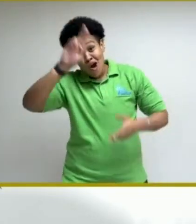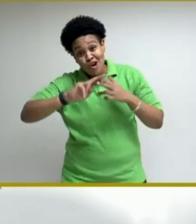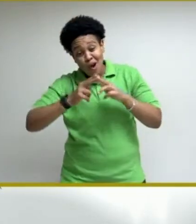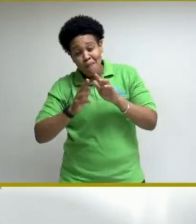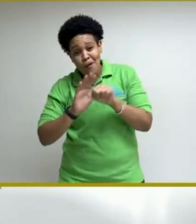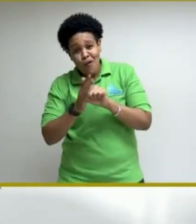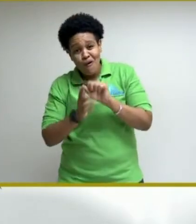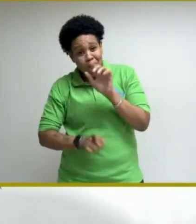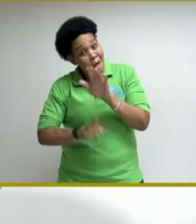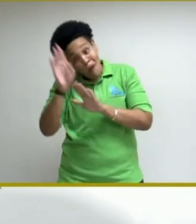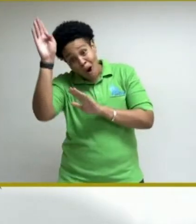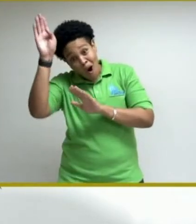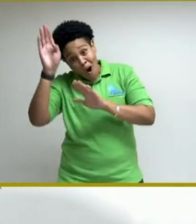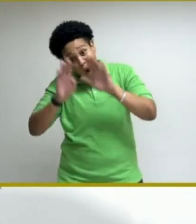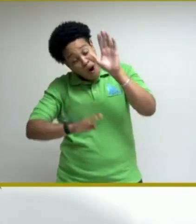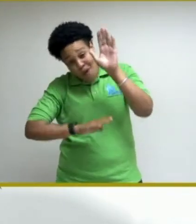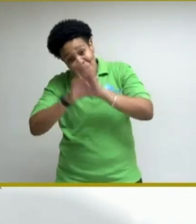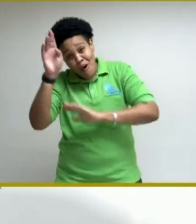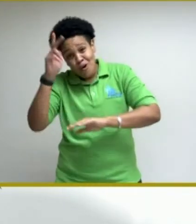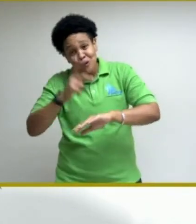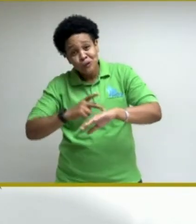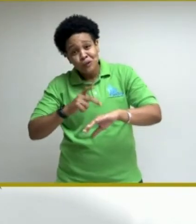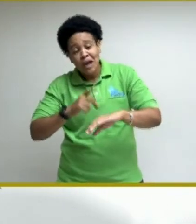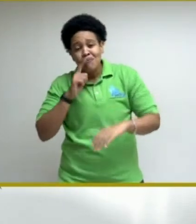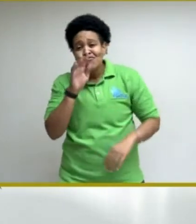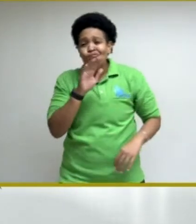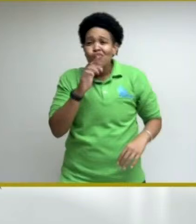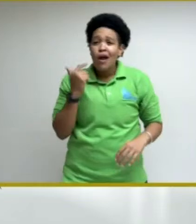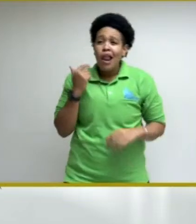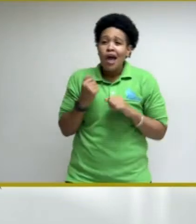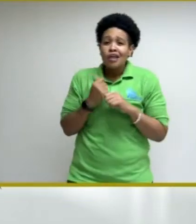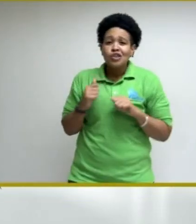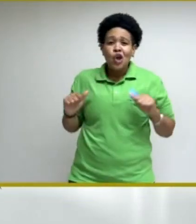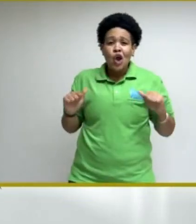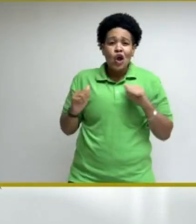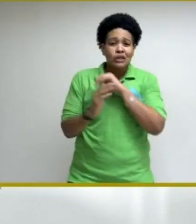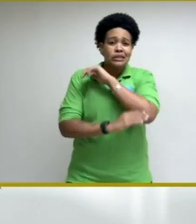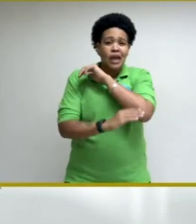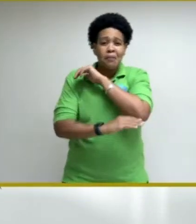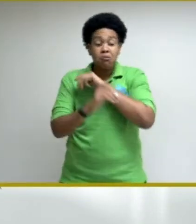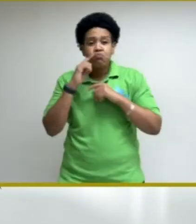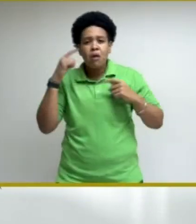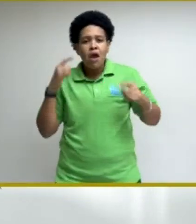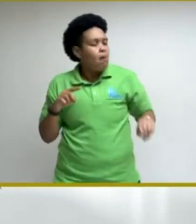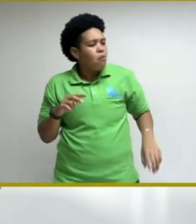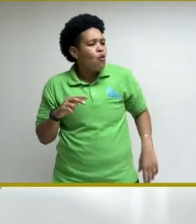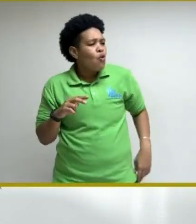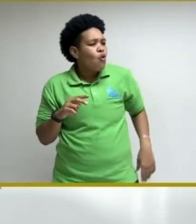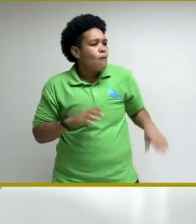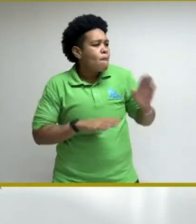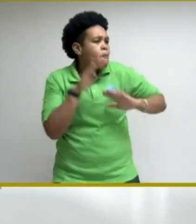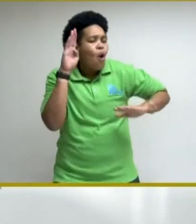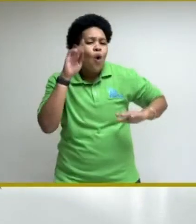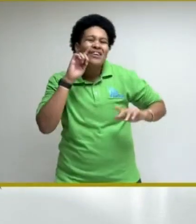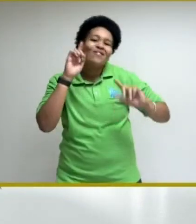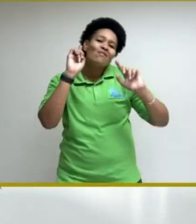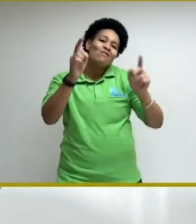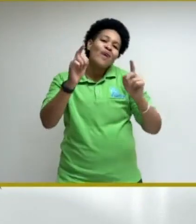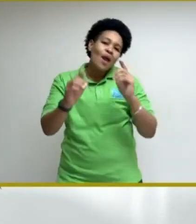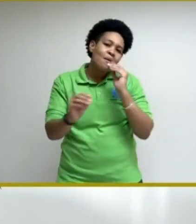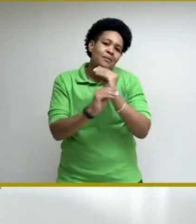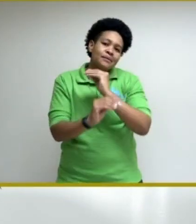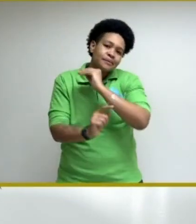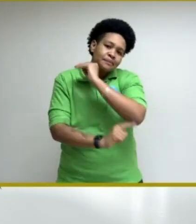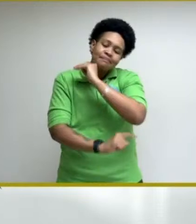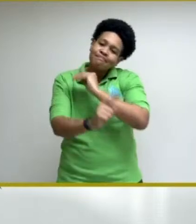around August, September last year, and then, of course, we have had to impose additional restrictions as